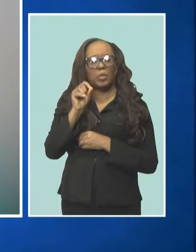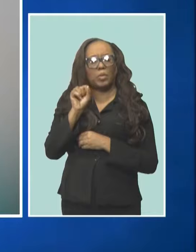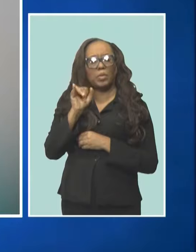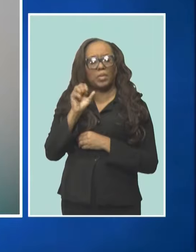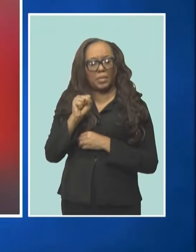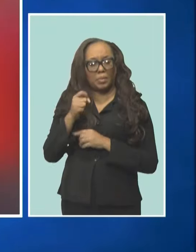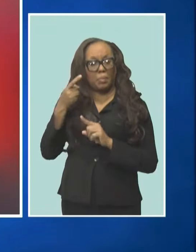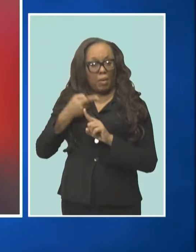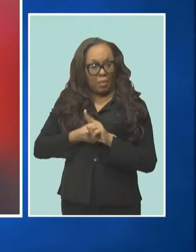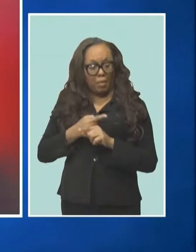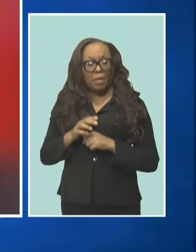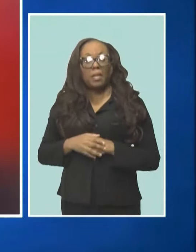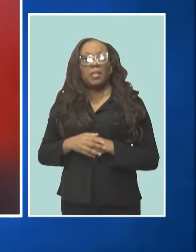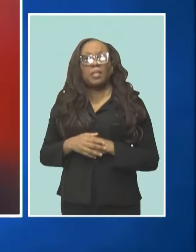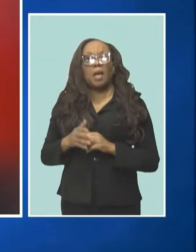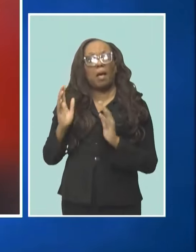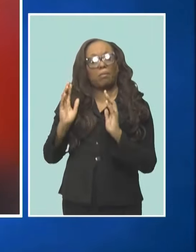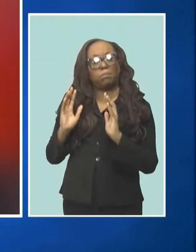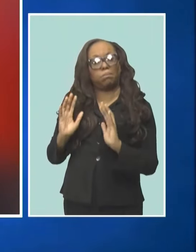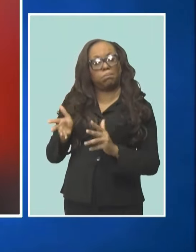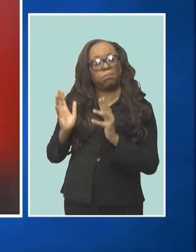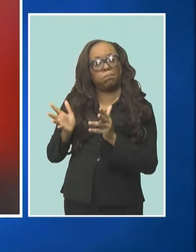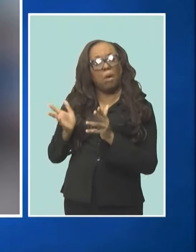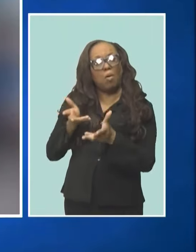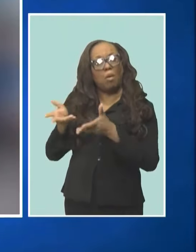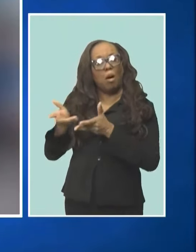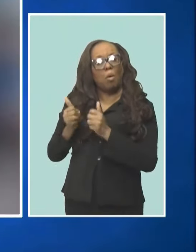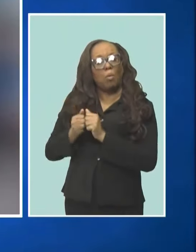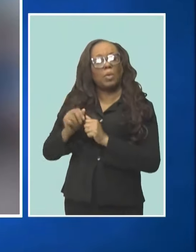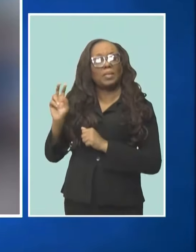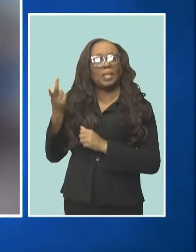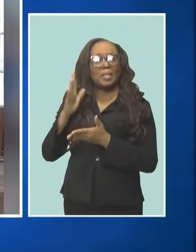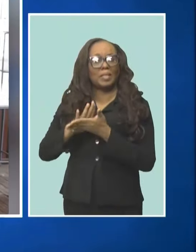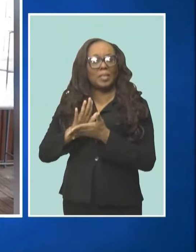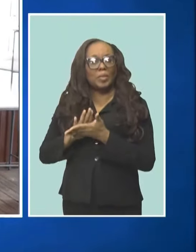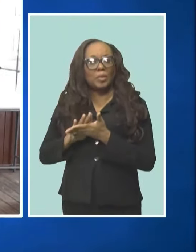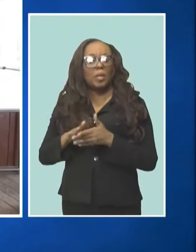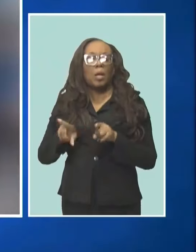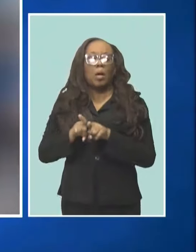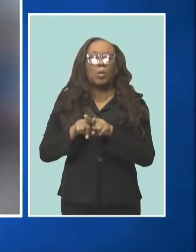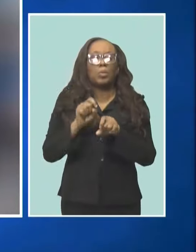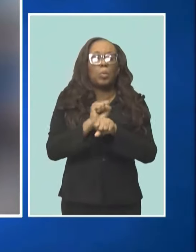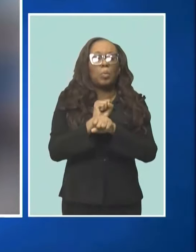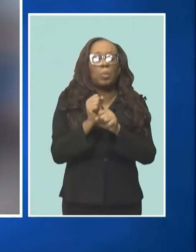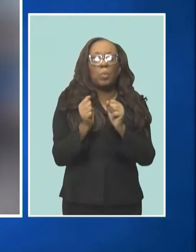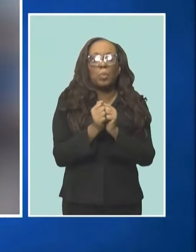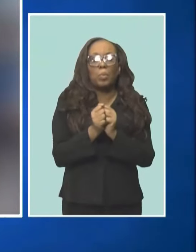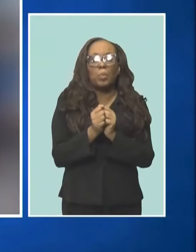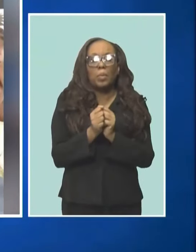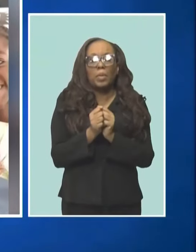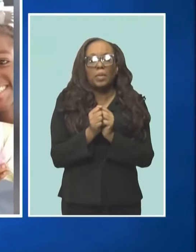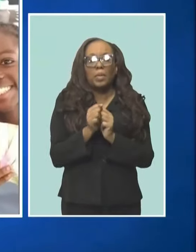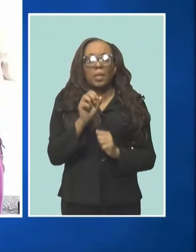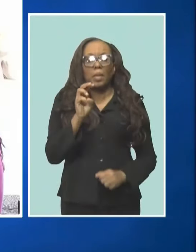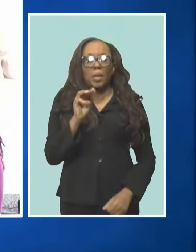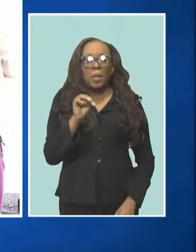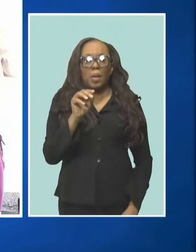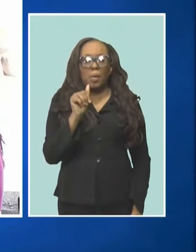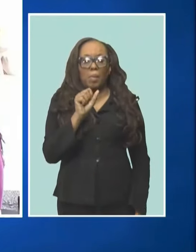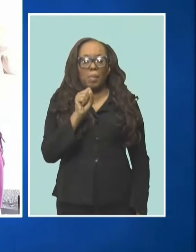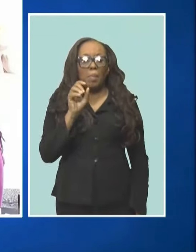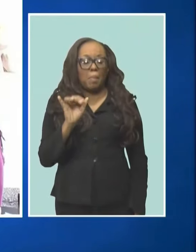have since collaborated with Mass C Distribution to highlight menstrual hygiene. Ms. Aline, who is an